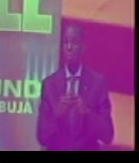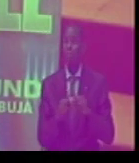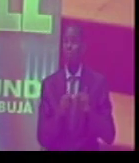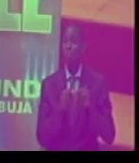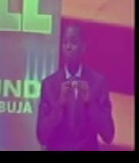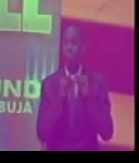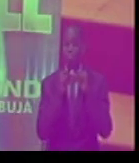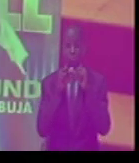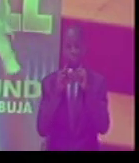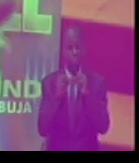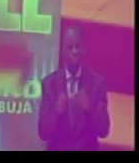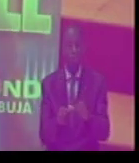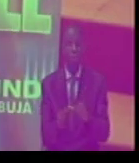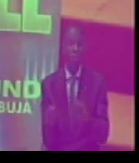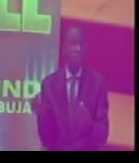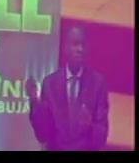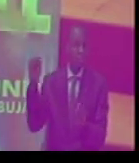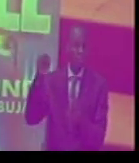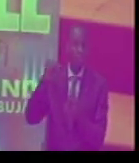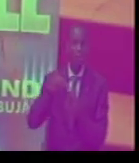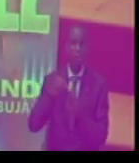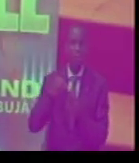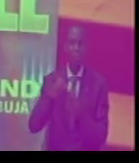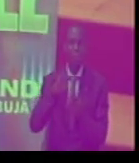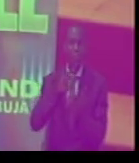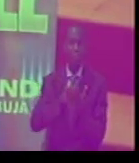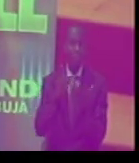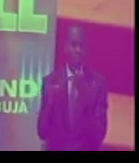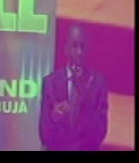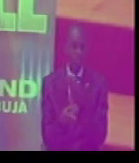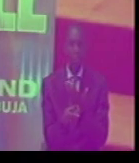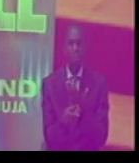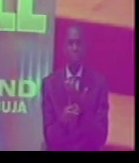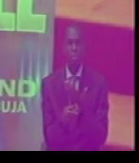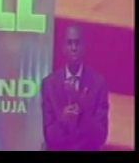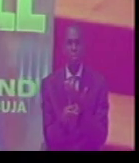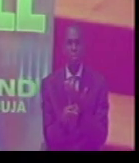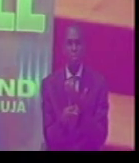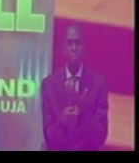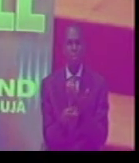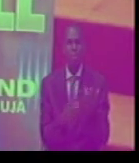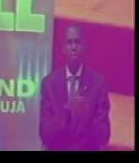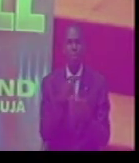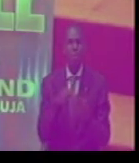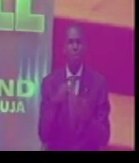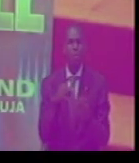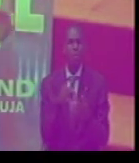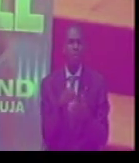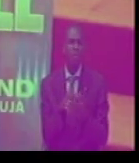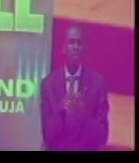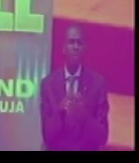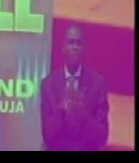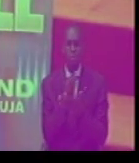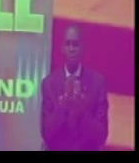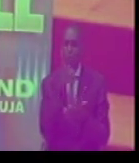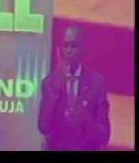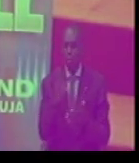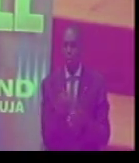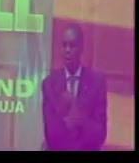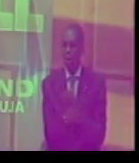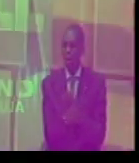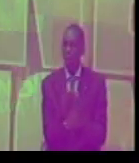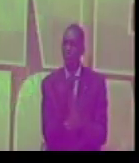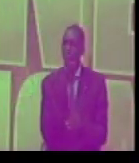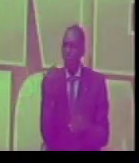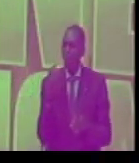something. And that was how the issue continued. It continued till December, like